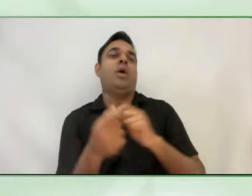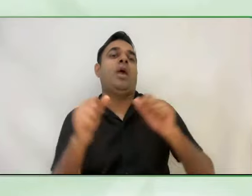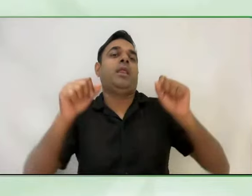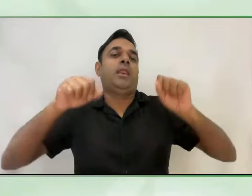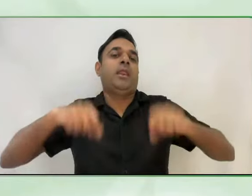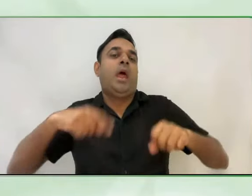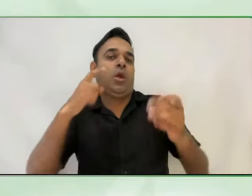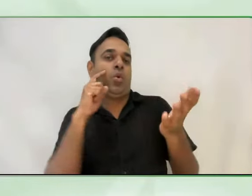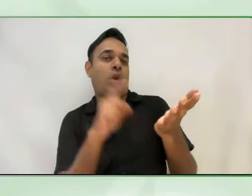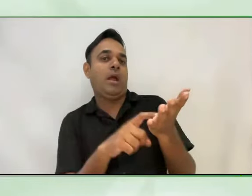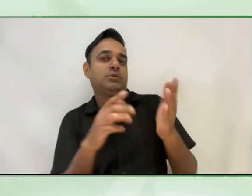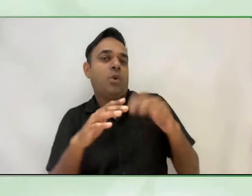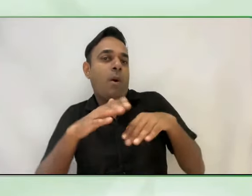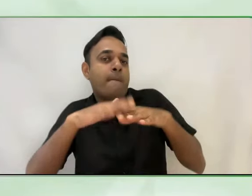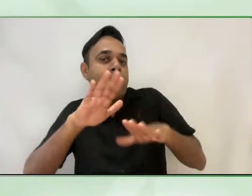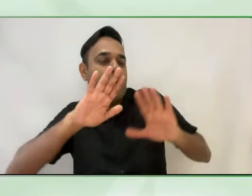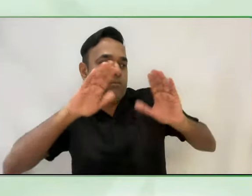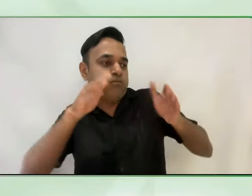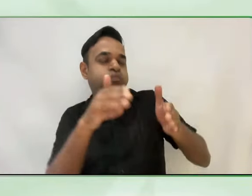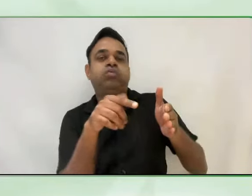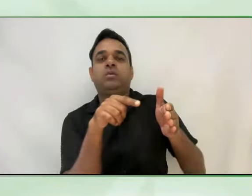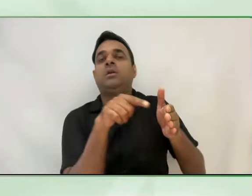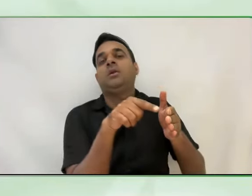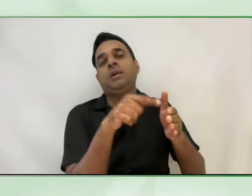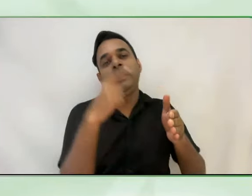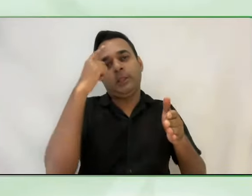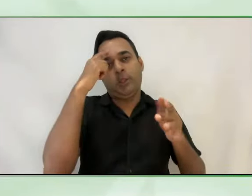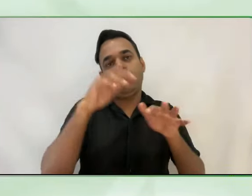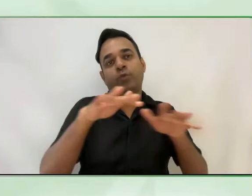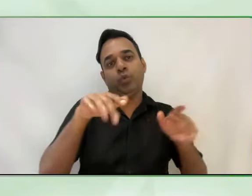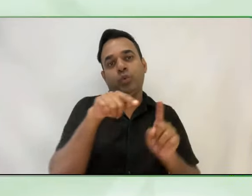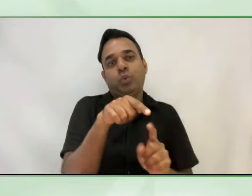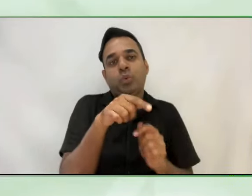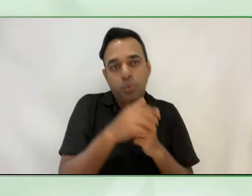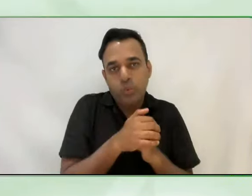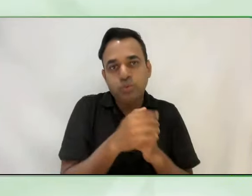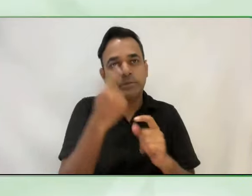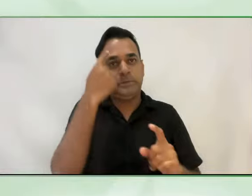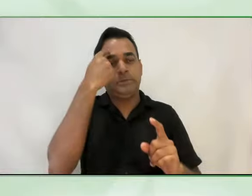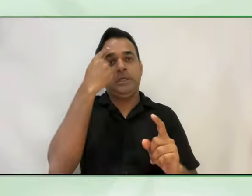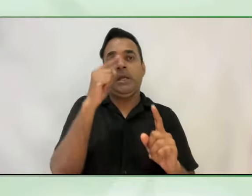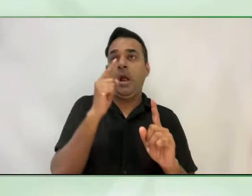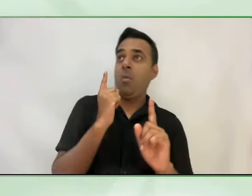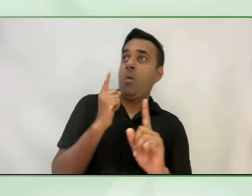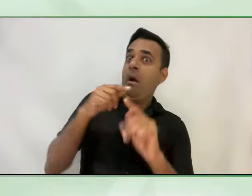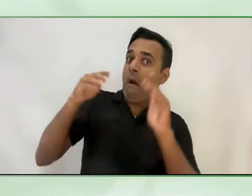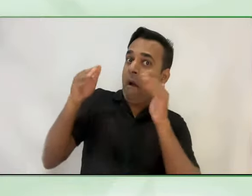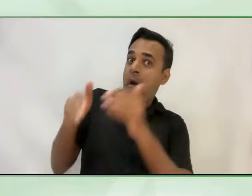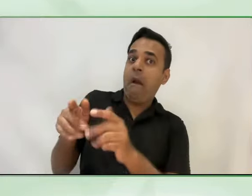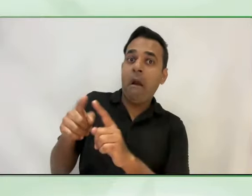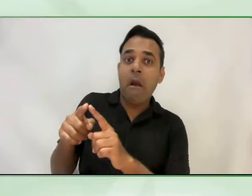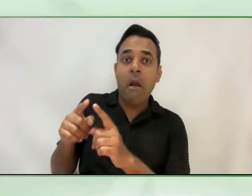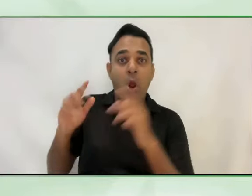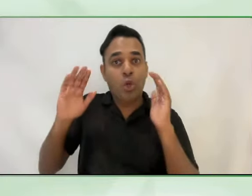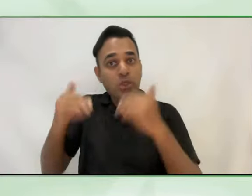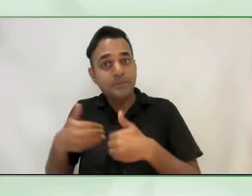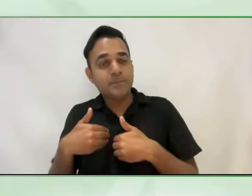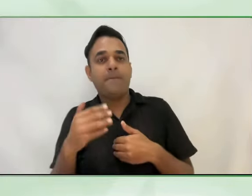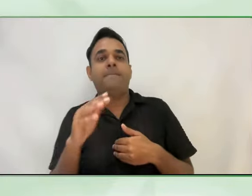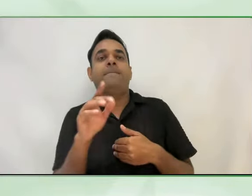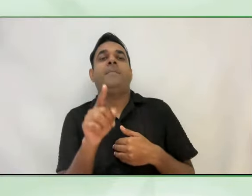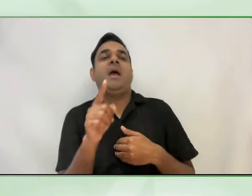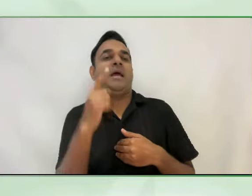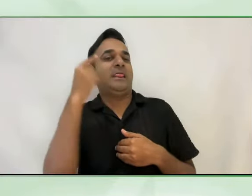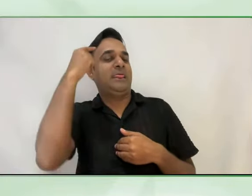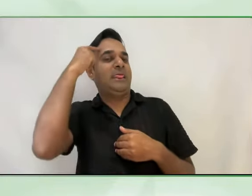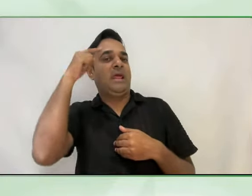their workforce. So it's not just simply about getting more autistic people into your workforce, it's about creating or being